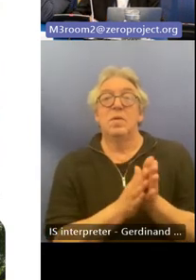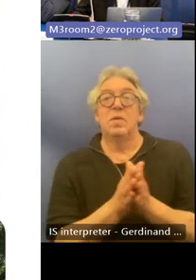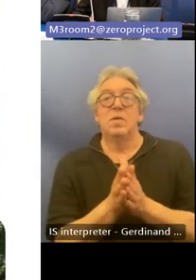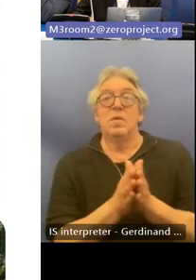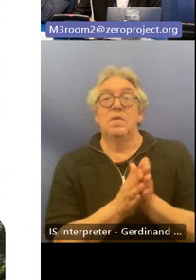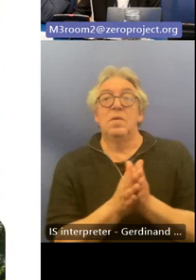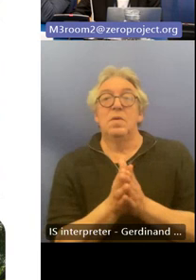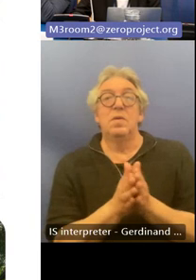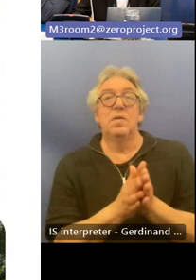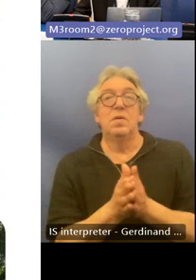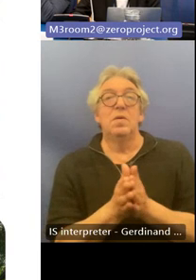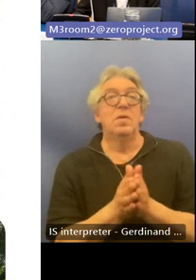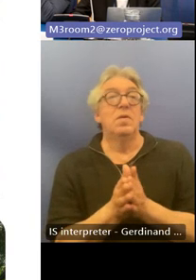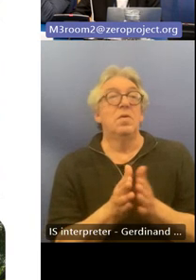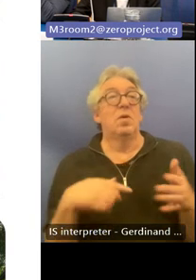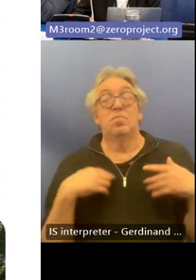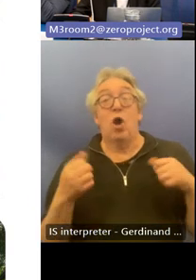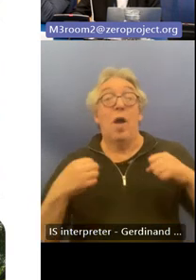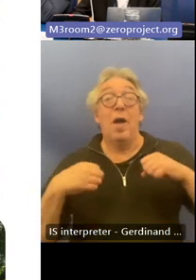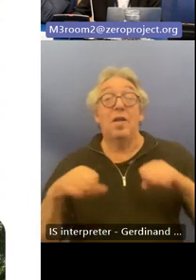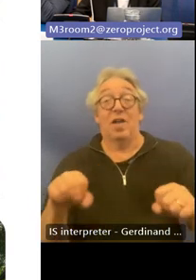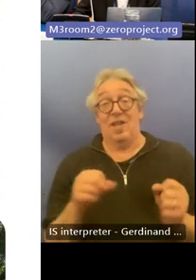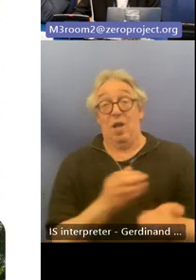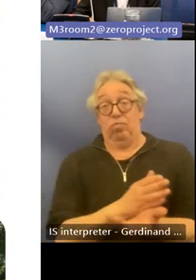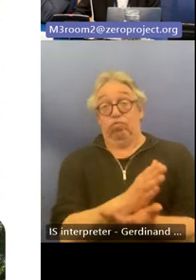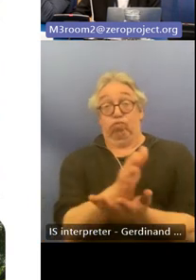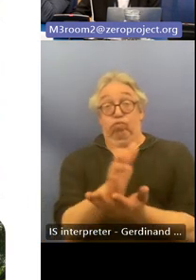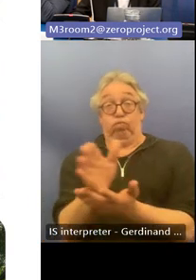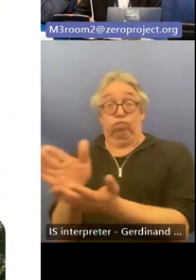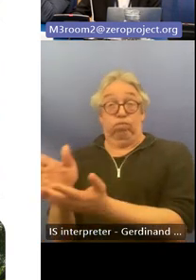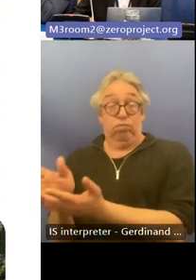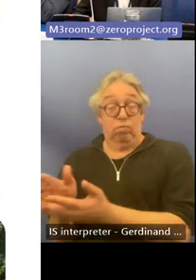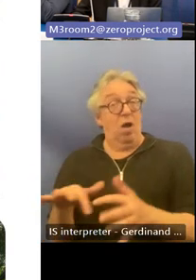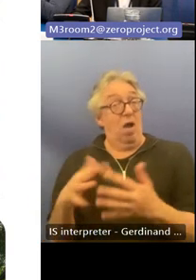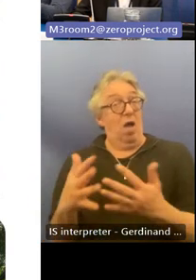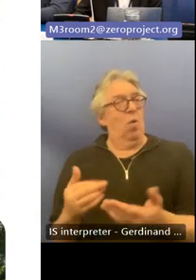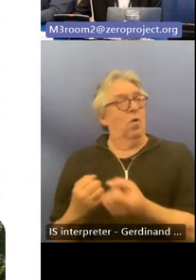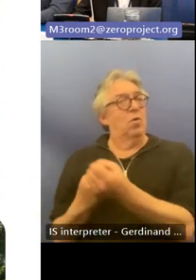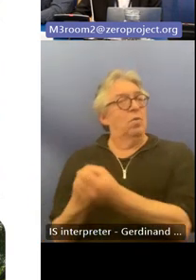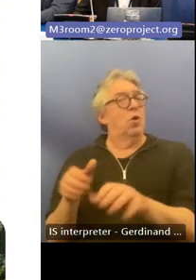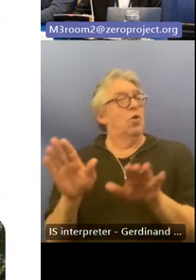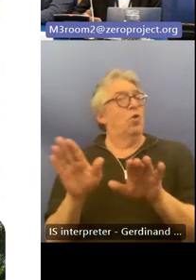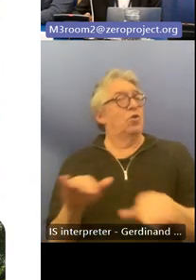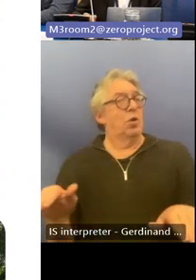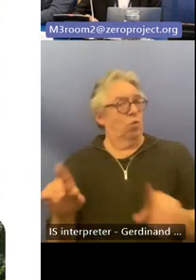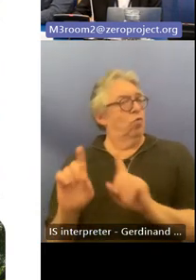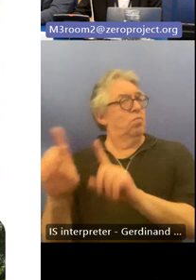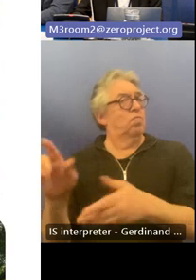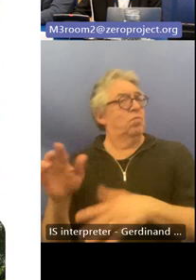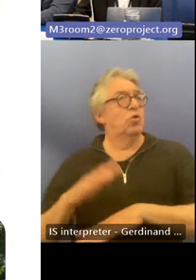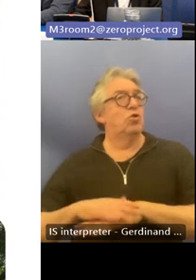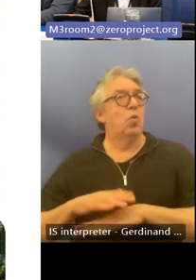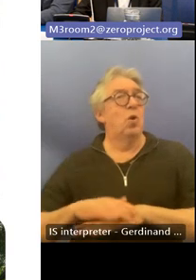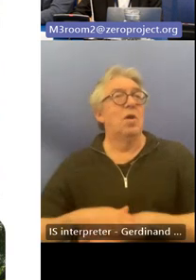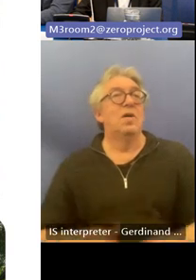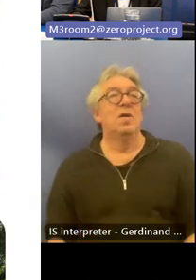have several activities to support children to go to school. One of the projects is Mudkumapika, that